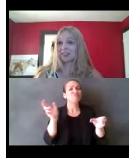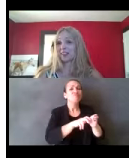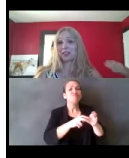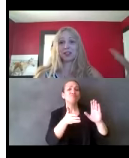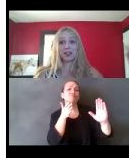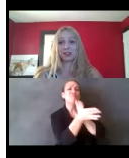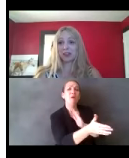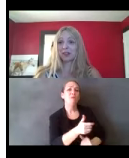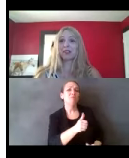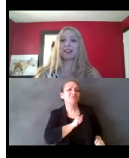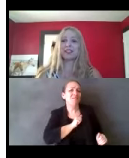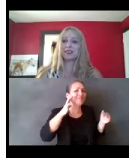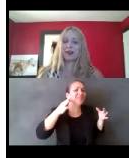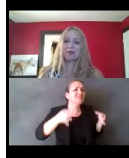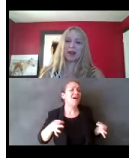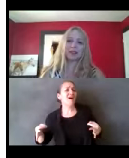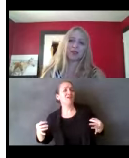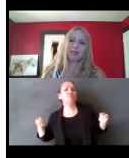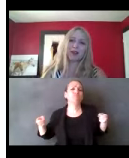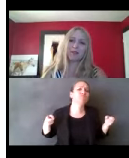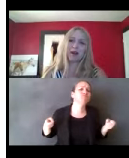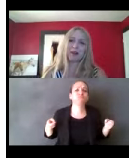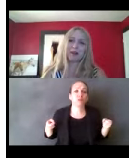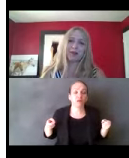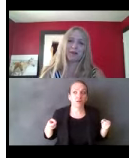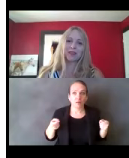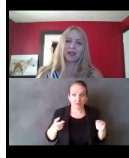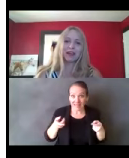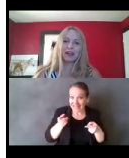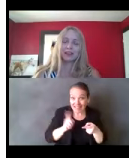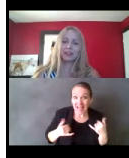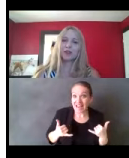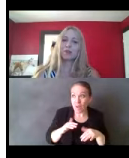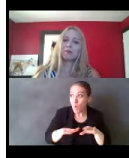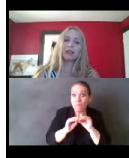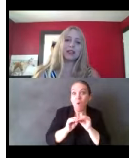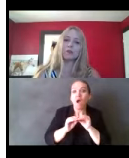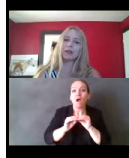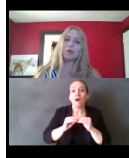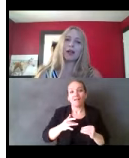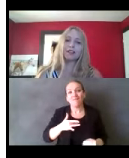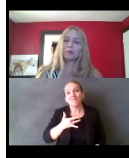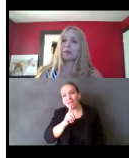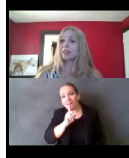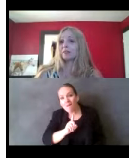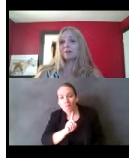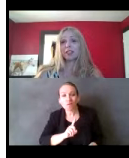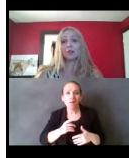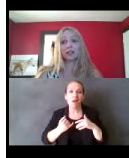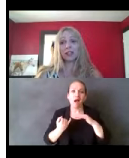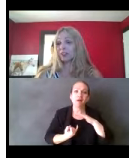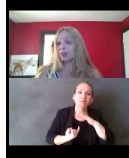to the isolation and loneliness and the other factors we talked about. So there could be many, many ways